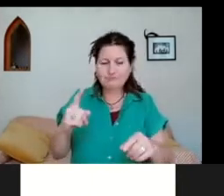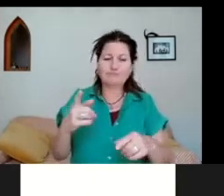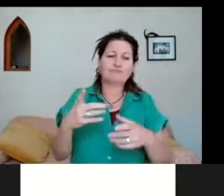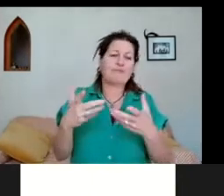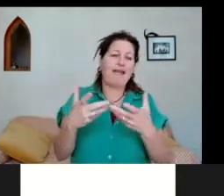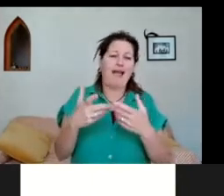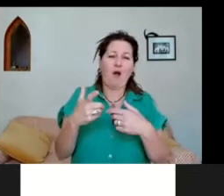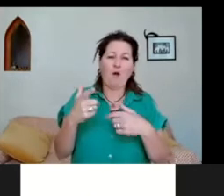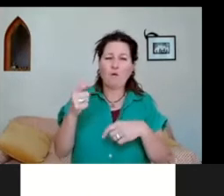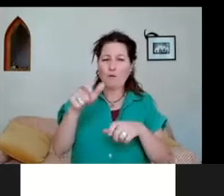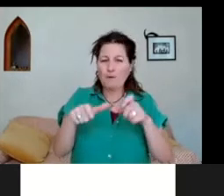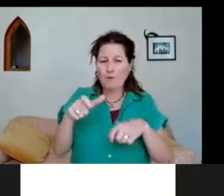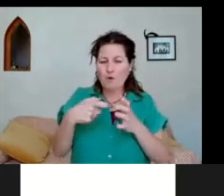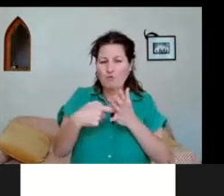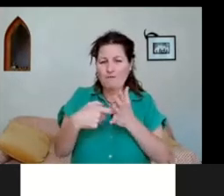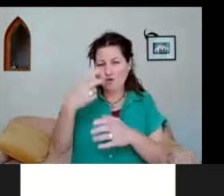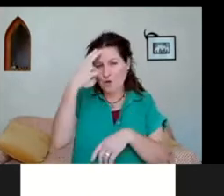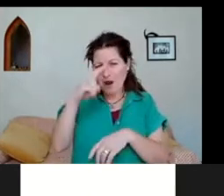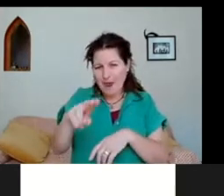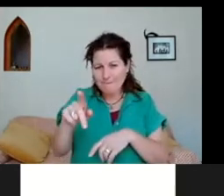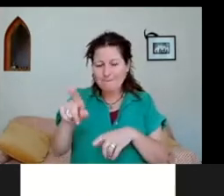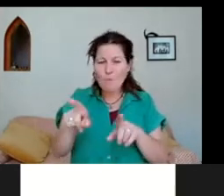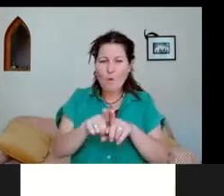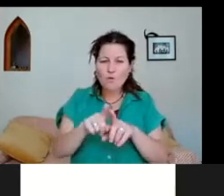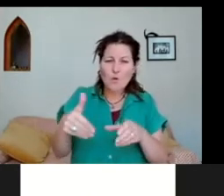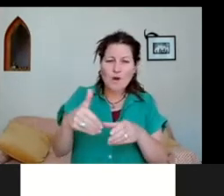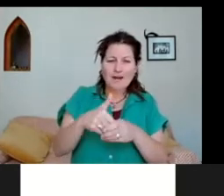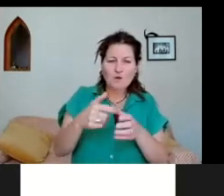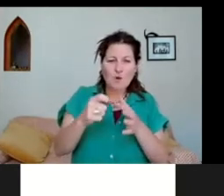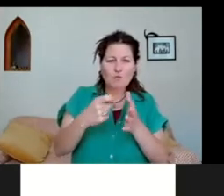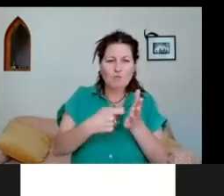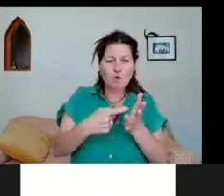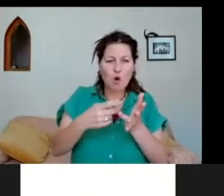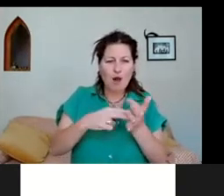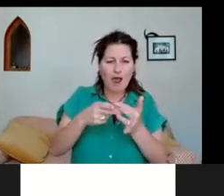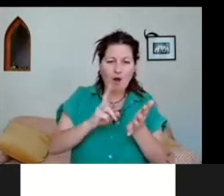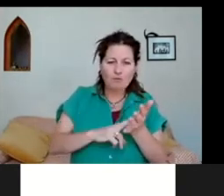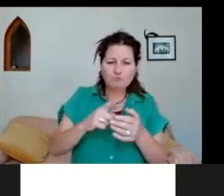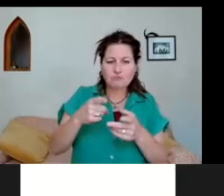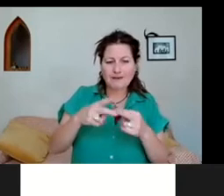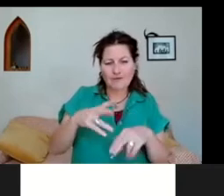click the three dots on the corner of your camera image and then select name.